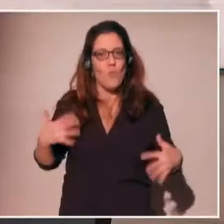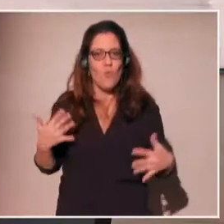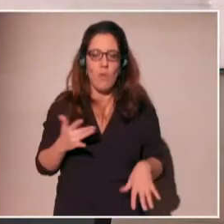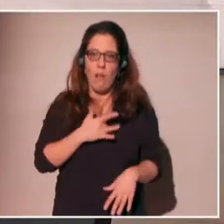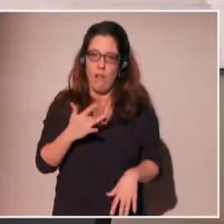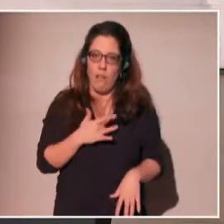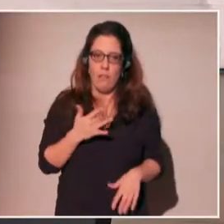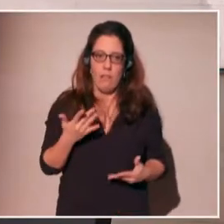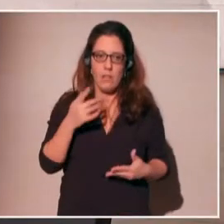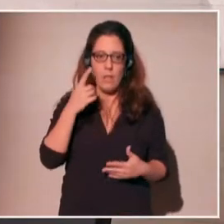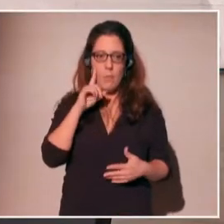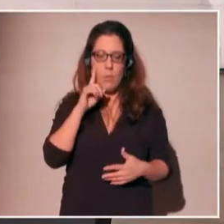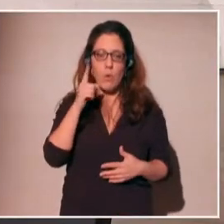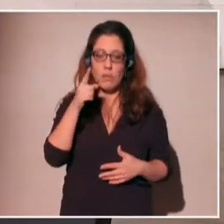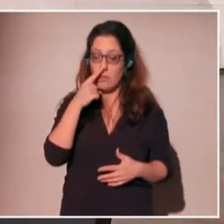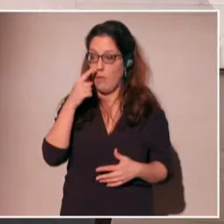humans.